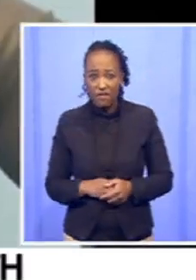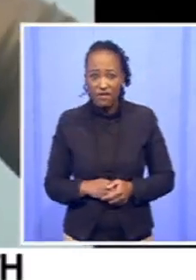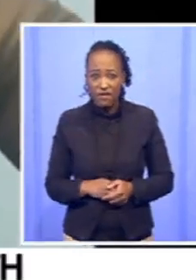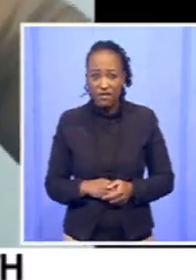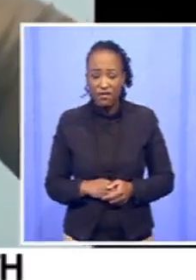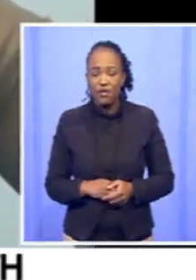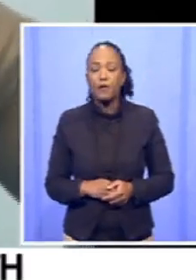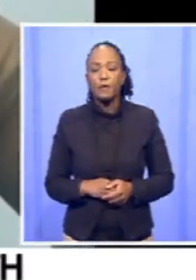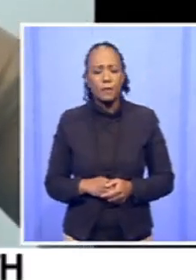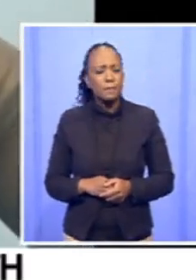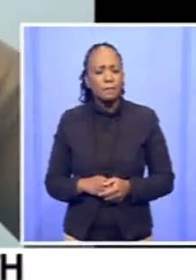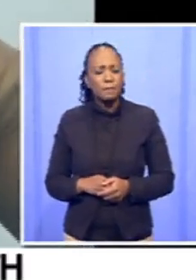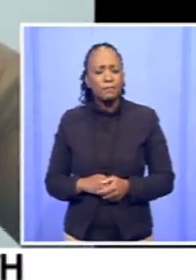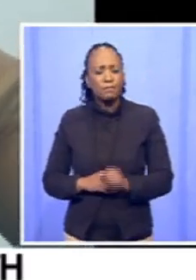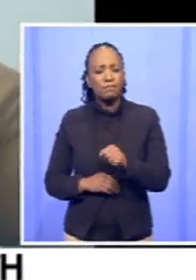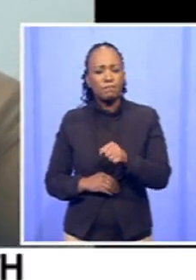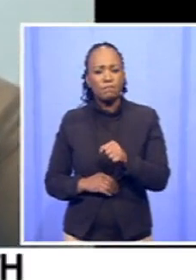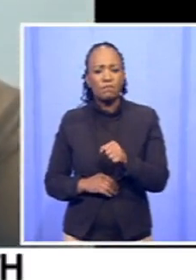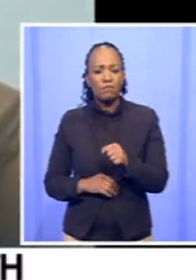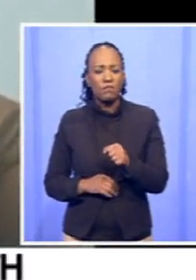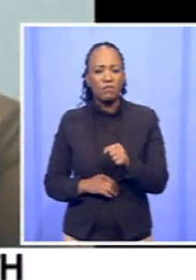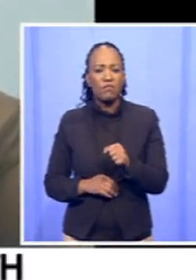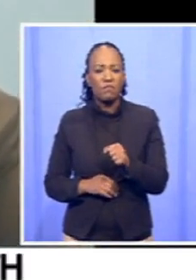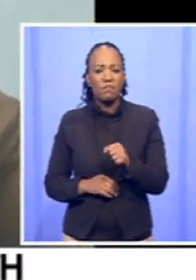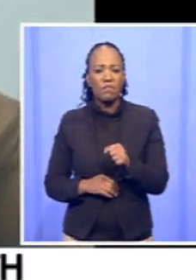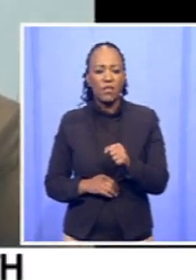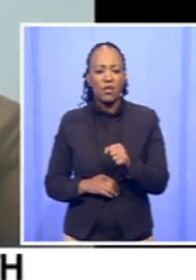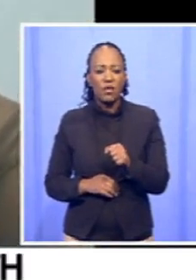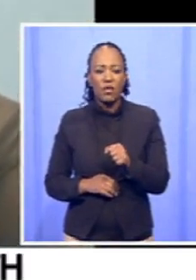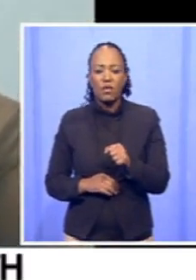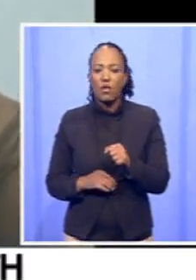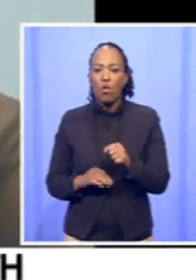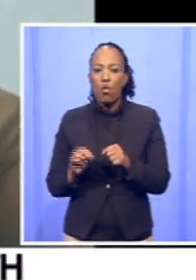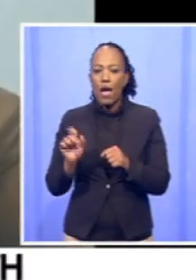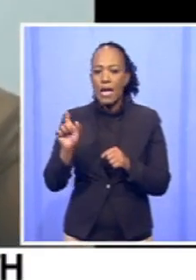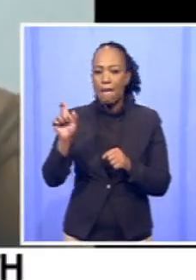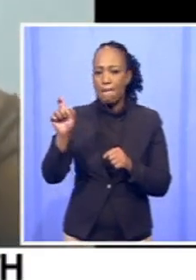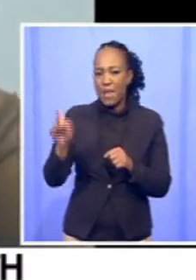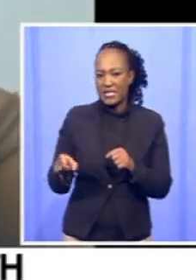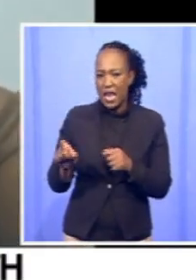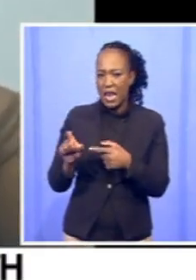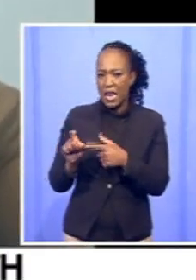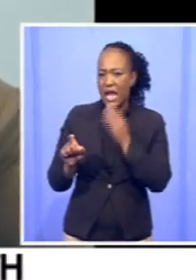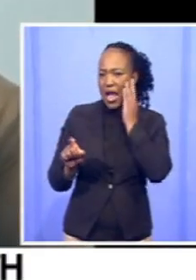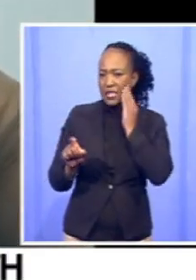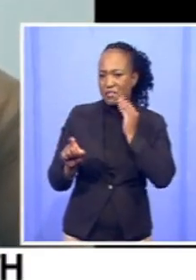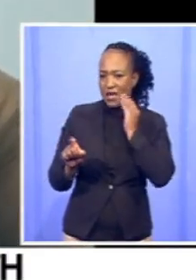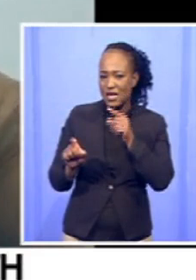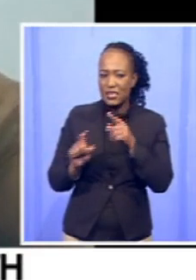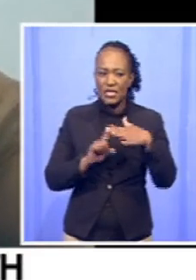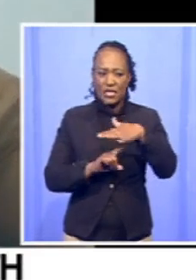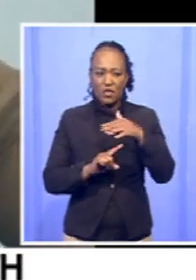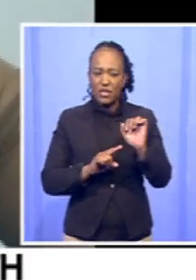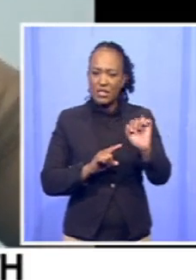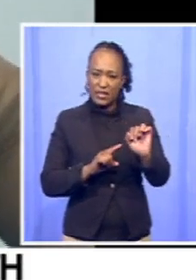Absolutely. Again, you cannot separate a person's lived experience from the situation that they're in. So